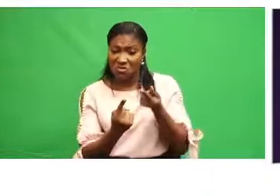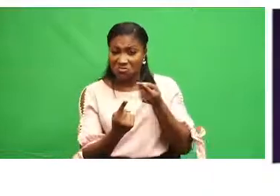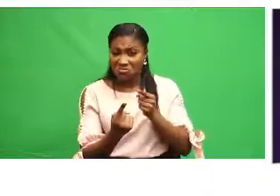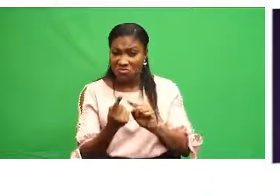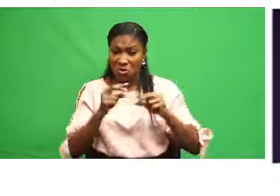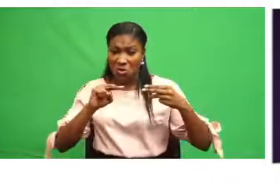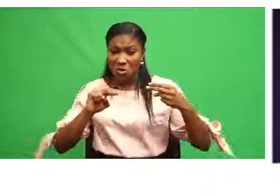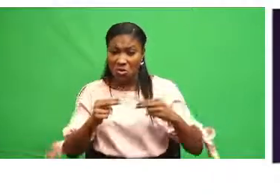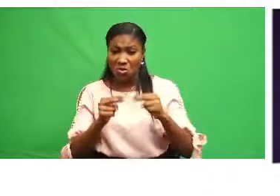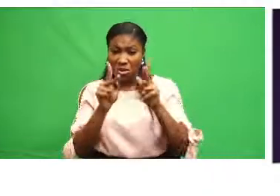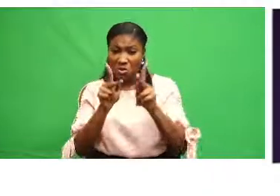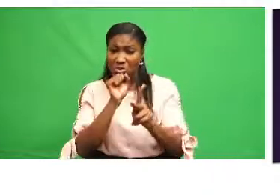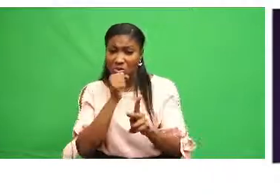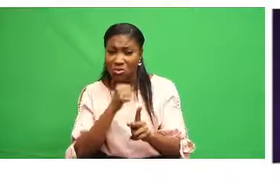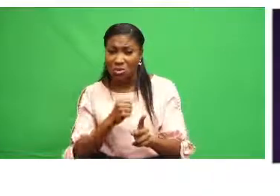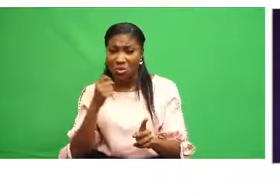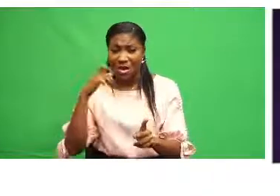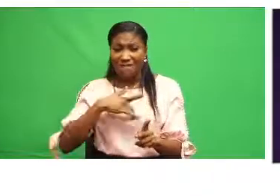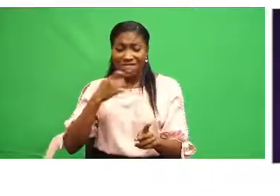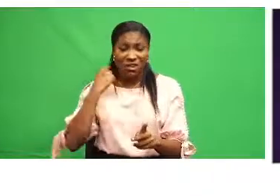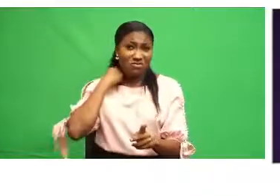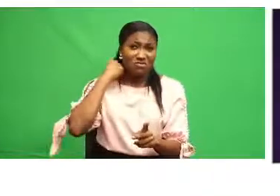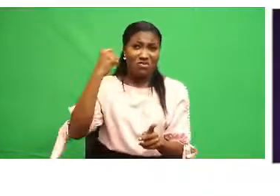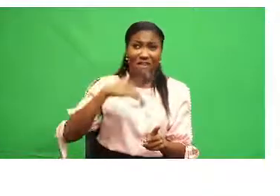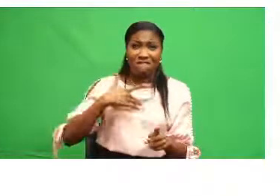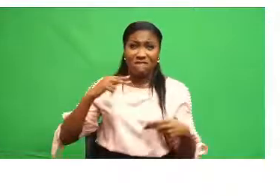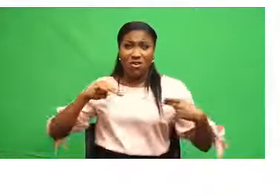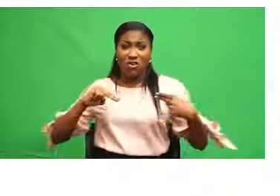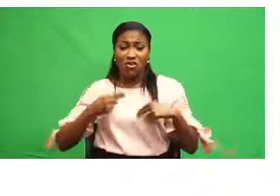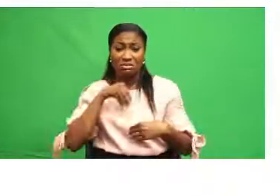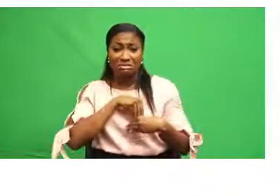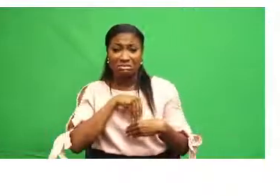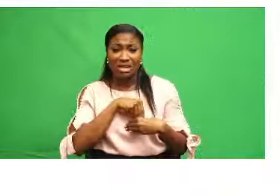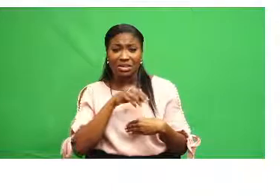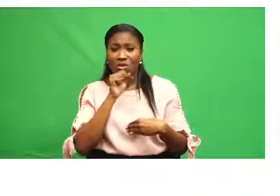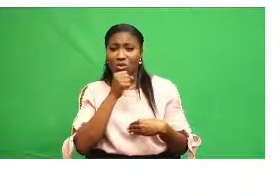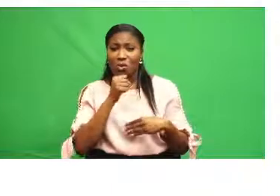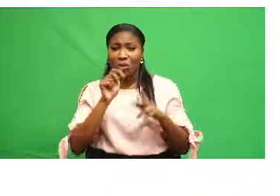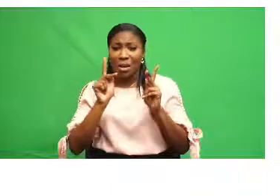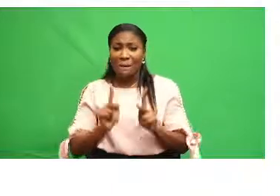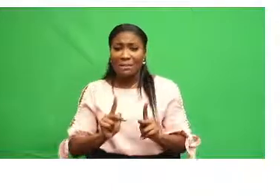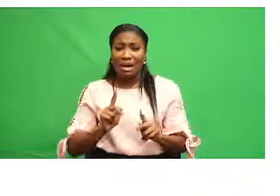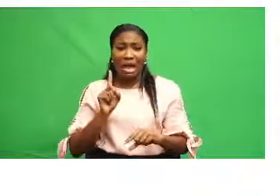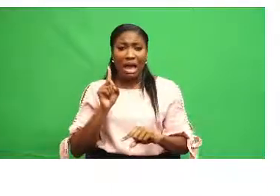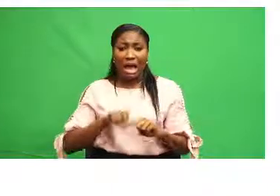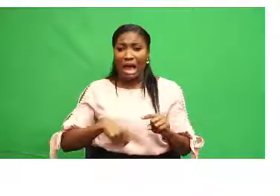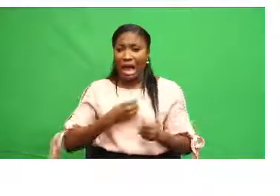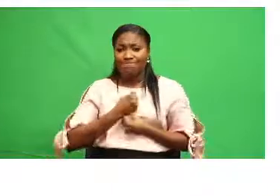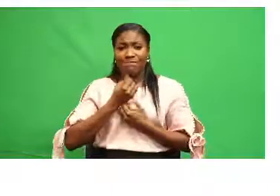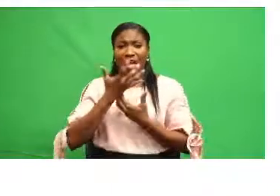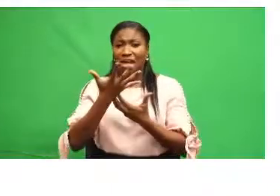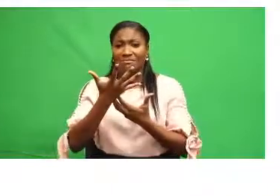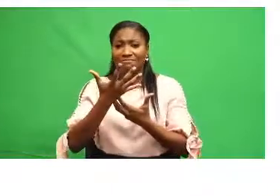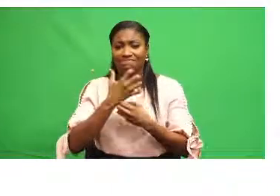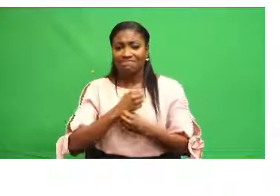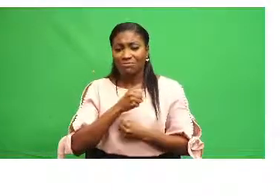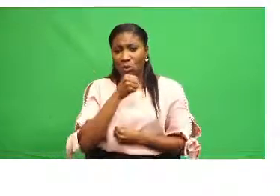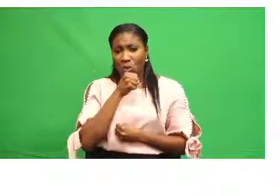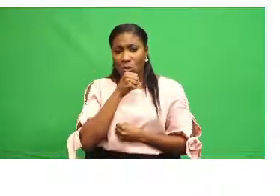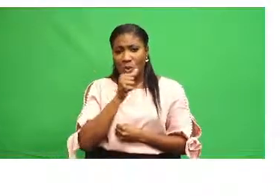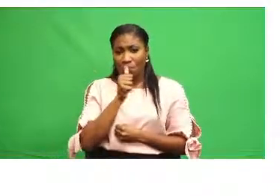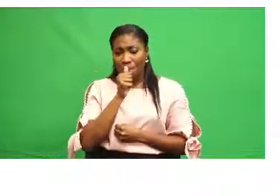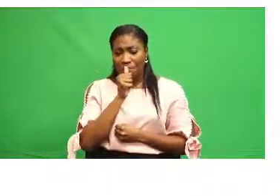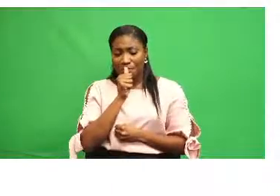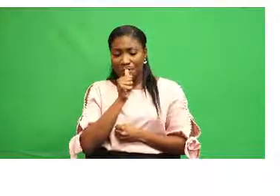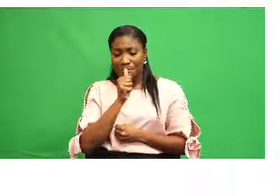three. The victim often cannot speak out or would not speak out. Let's consider the